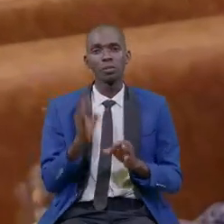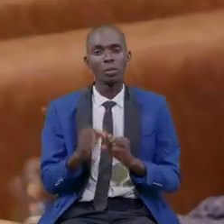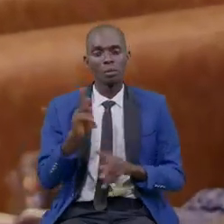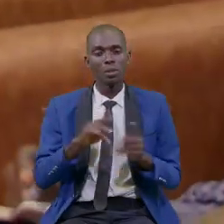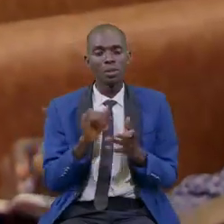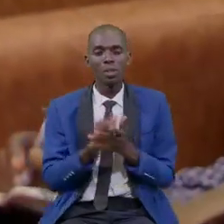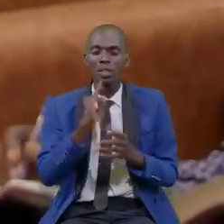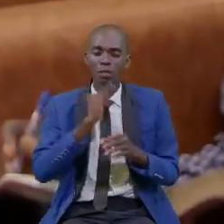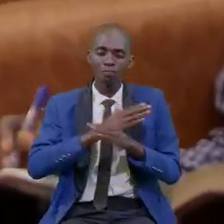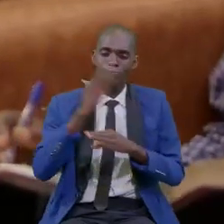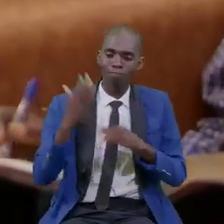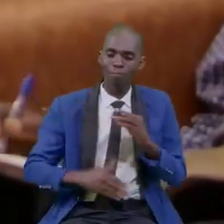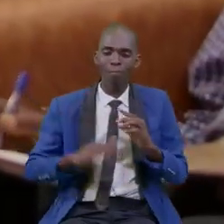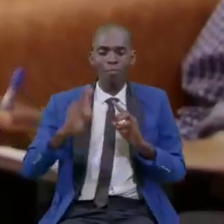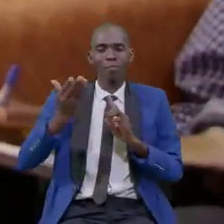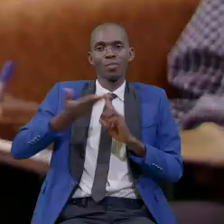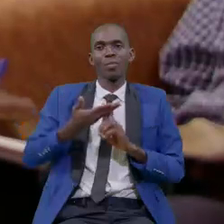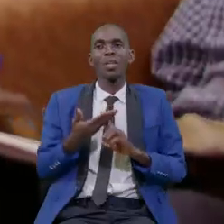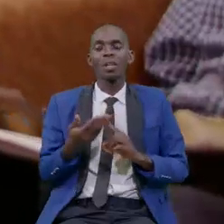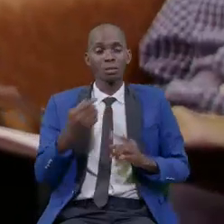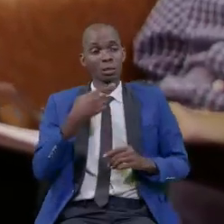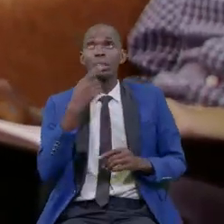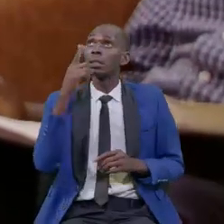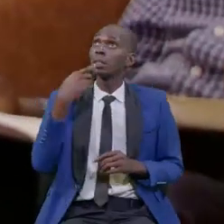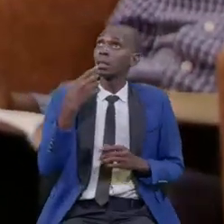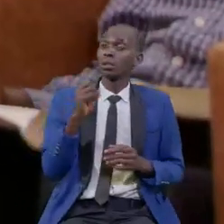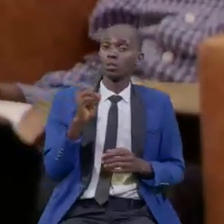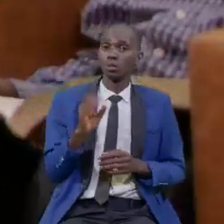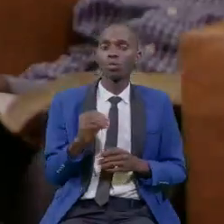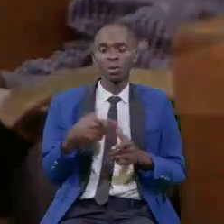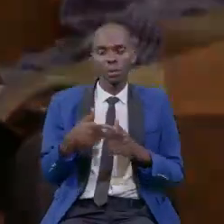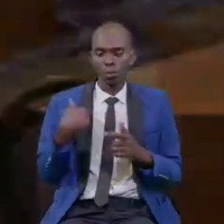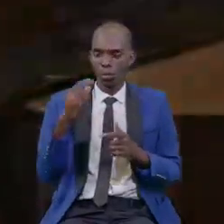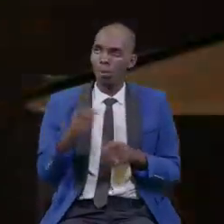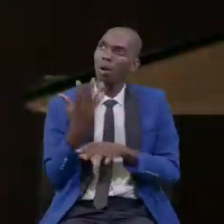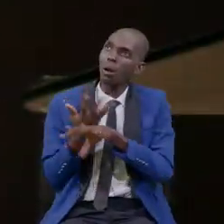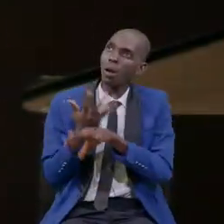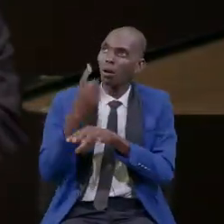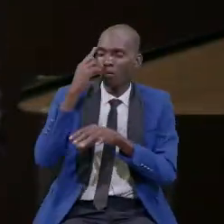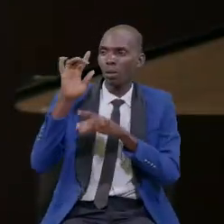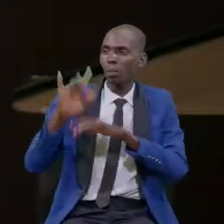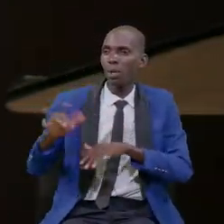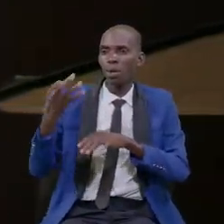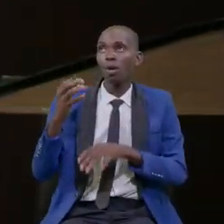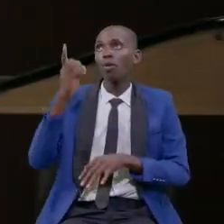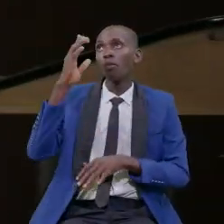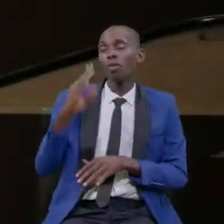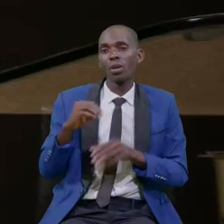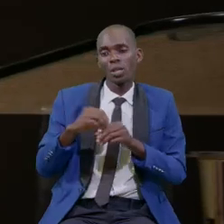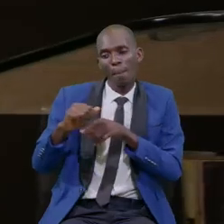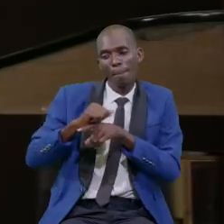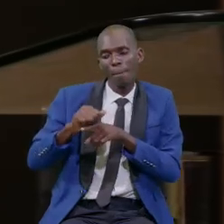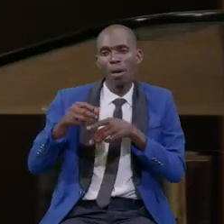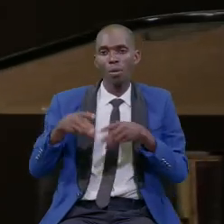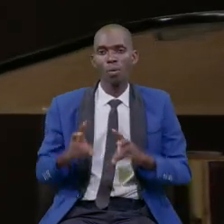totally persuaded, he has said so. Now I seek the mercy of God in a practical way. That's how he was